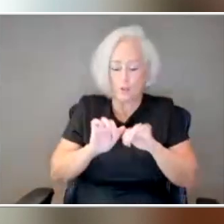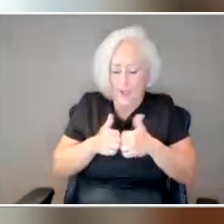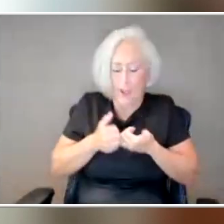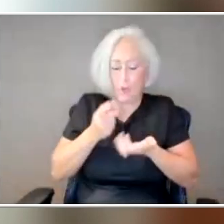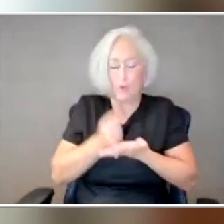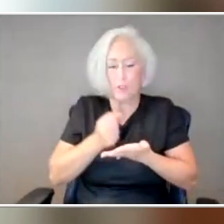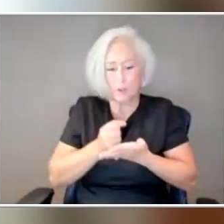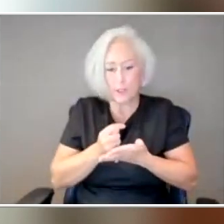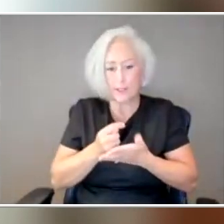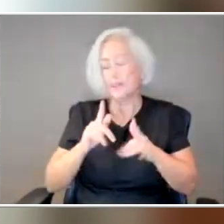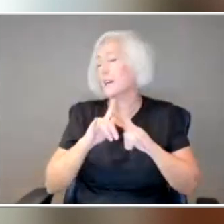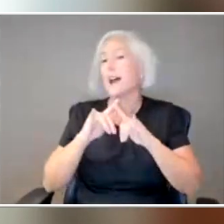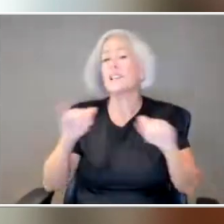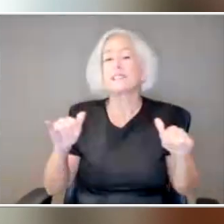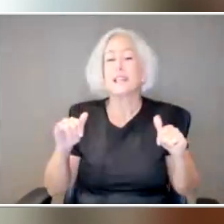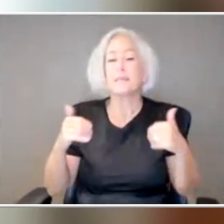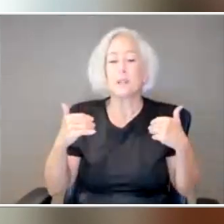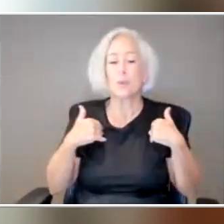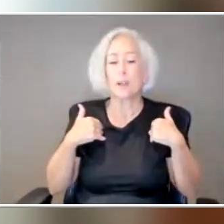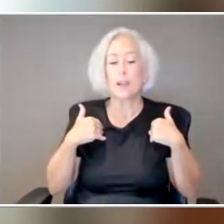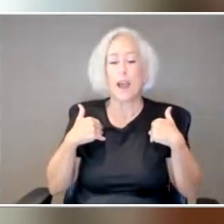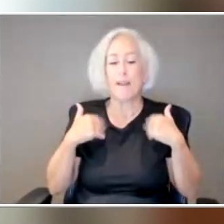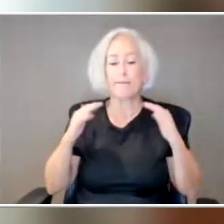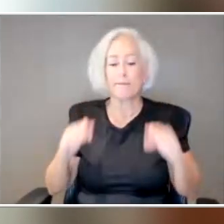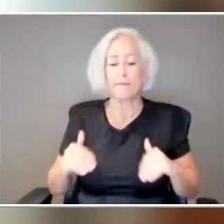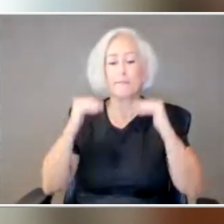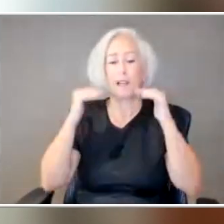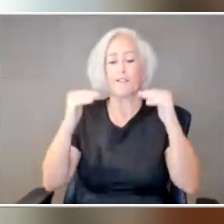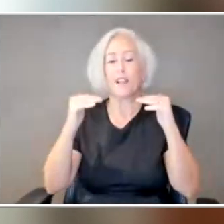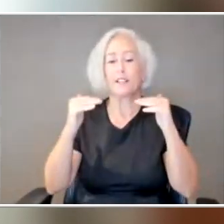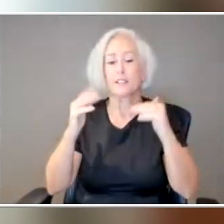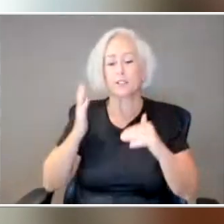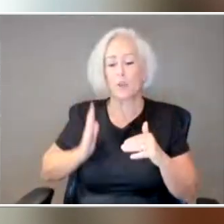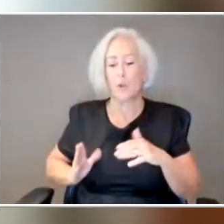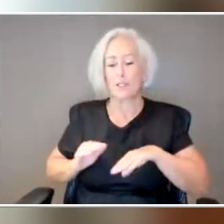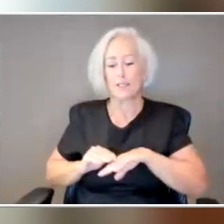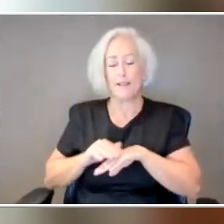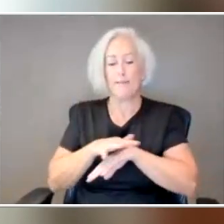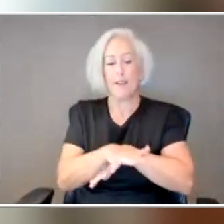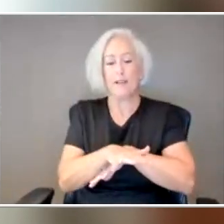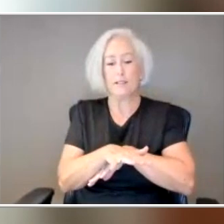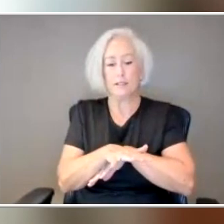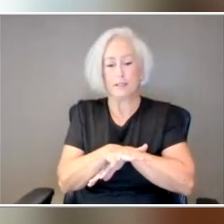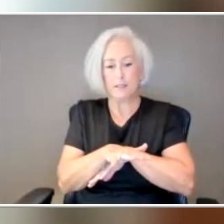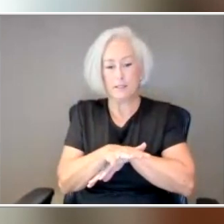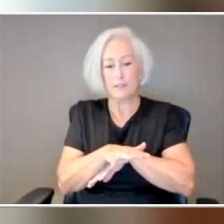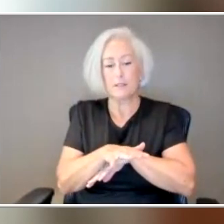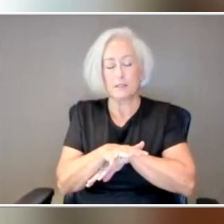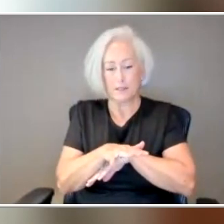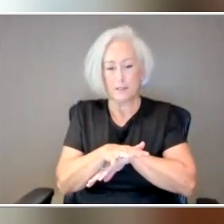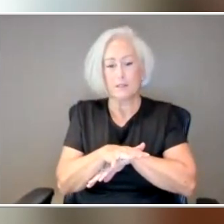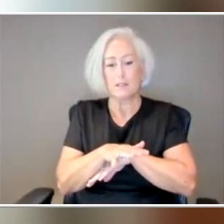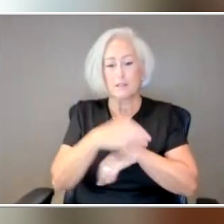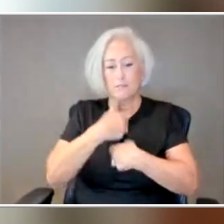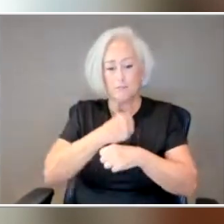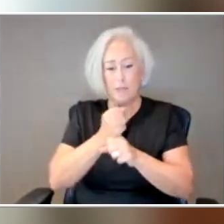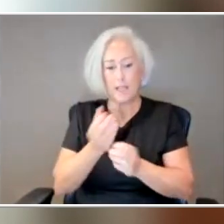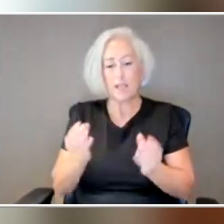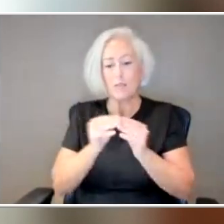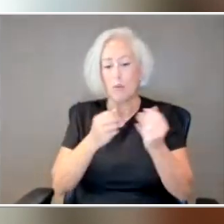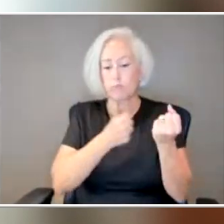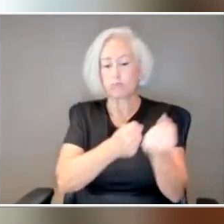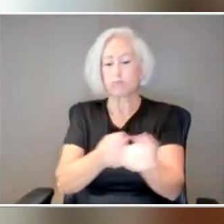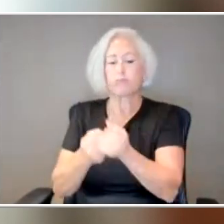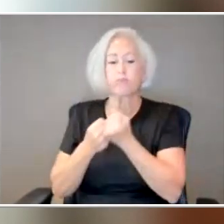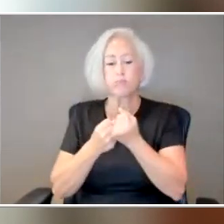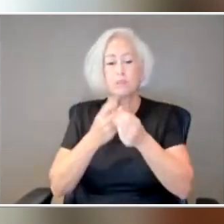also have advances in helping manage side effects, helping create more supportive care